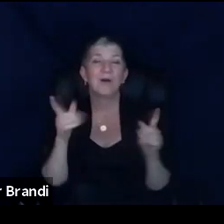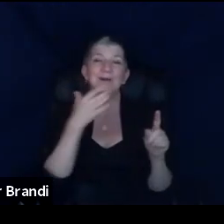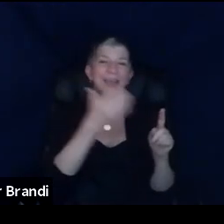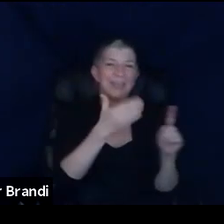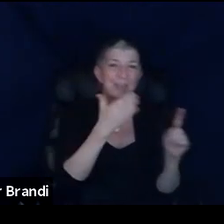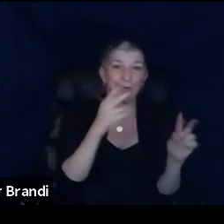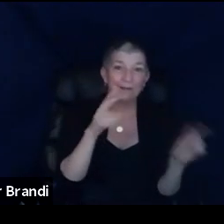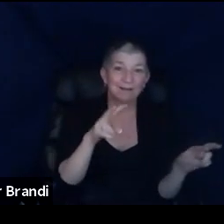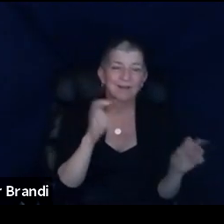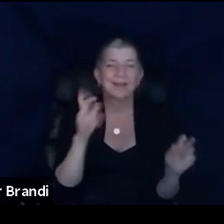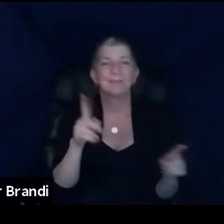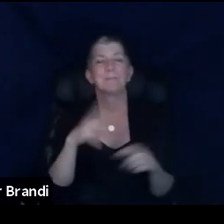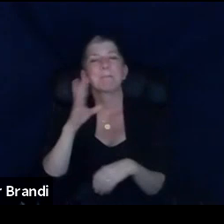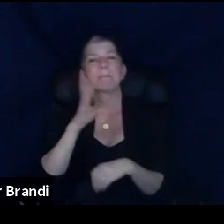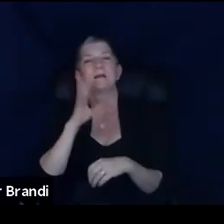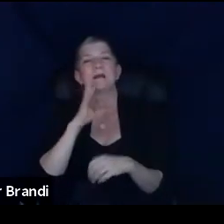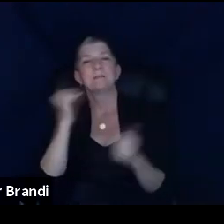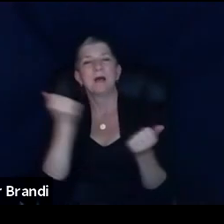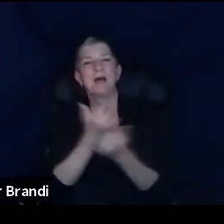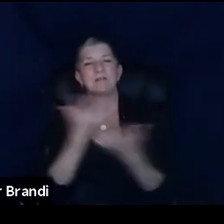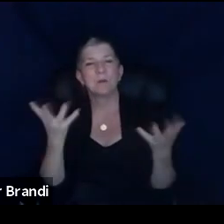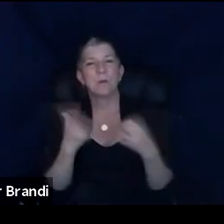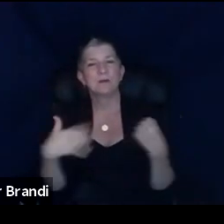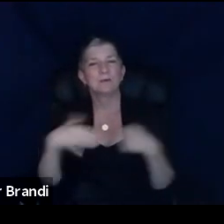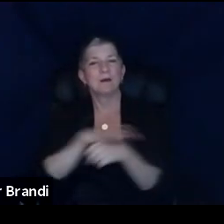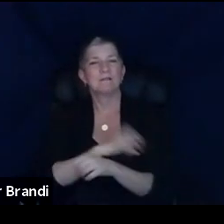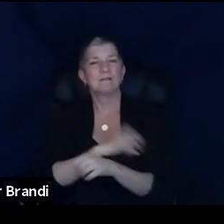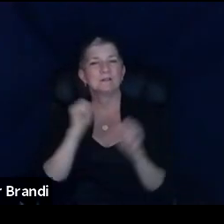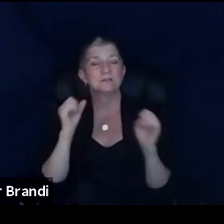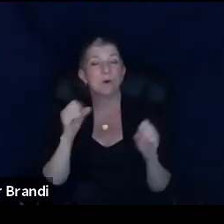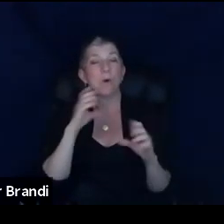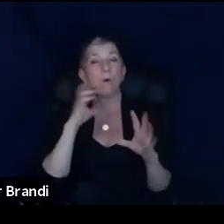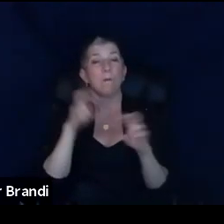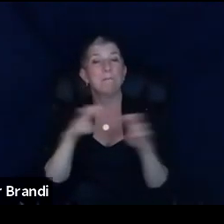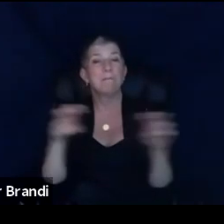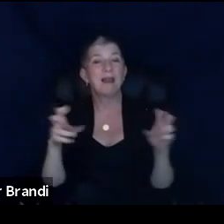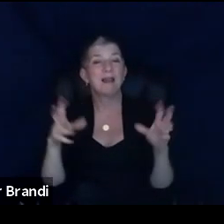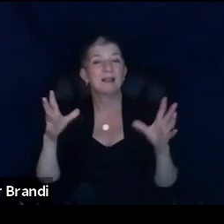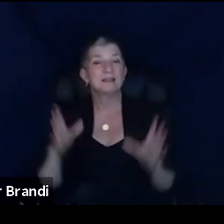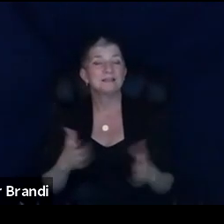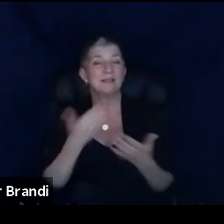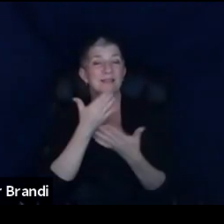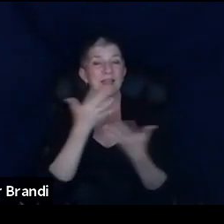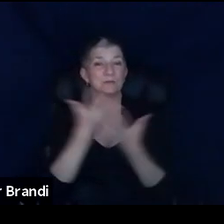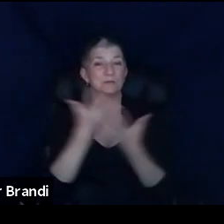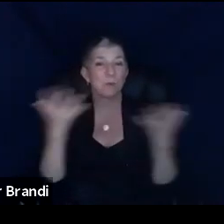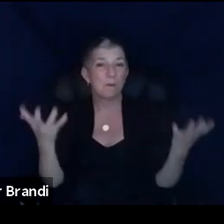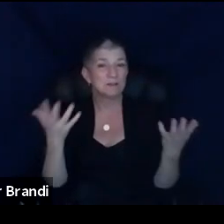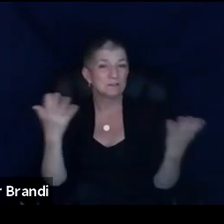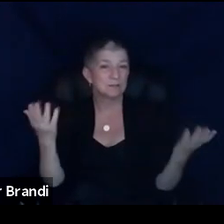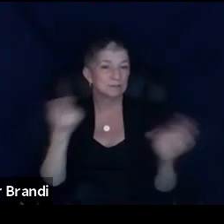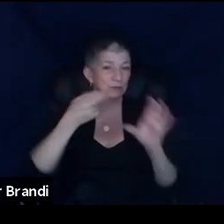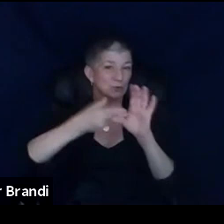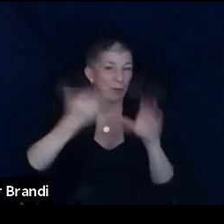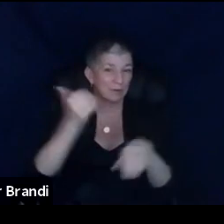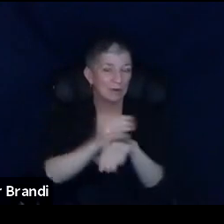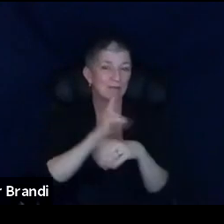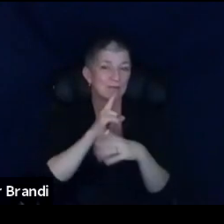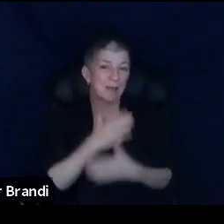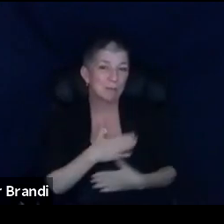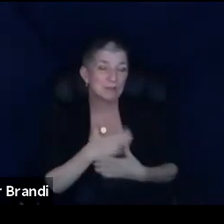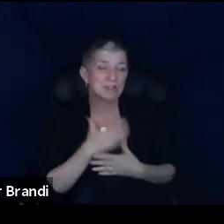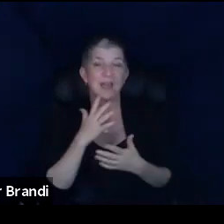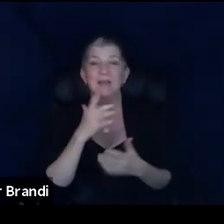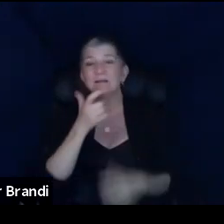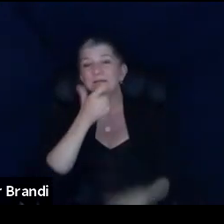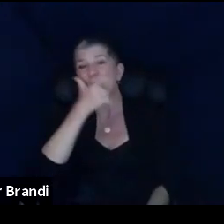you. Talked about everything that we wanted to cover. So panelists, thank you so much for being here. Really appreciate it. And audience,